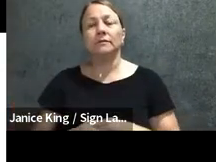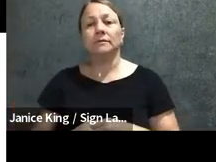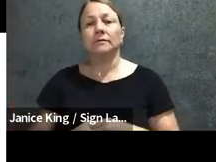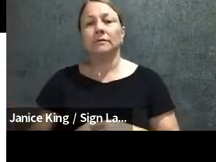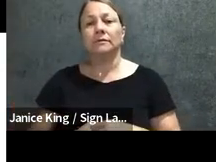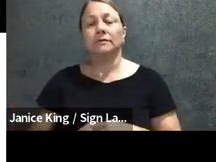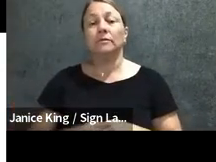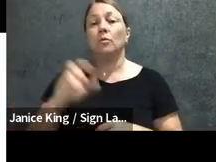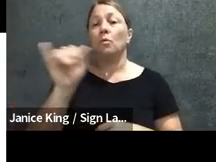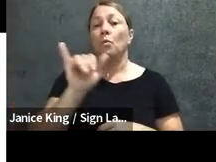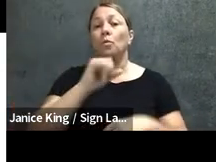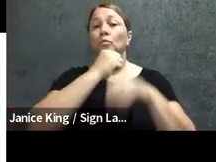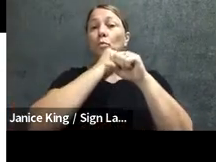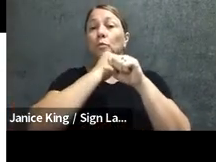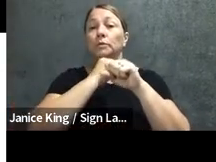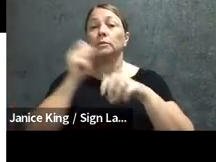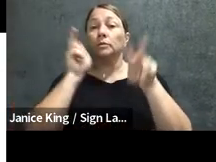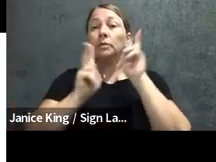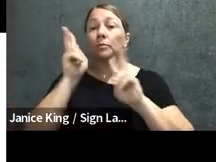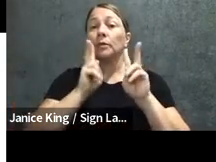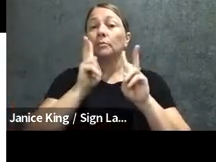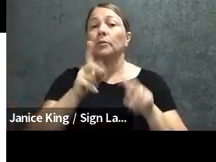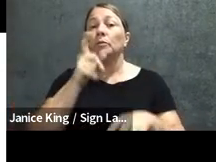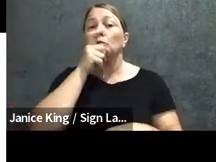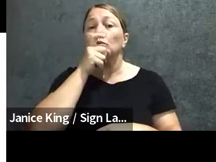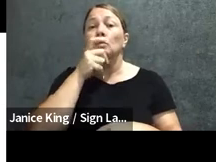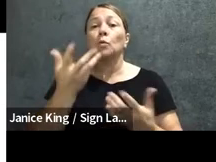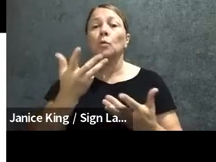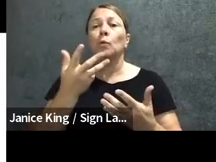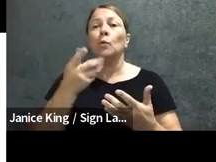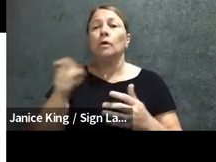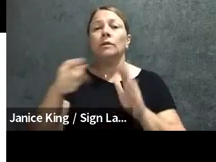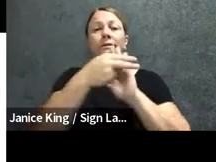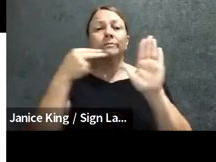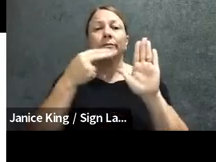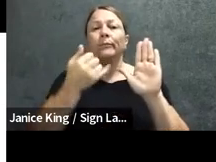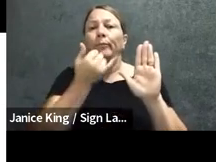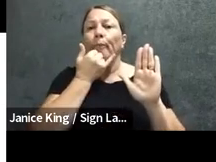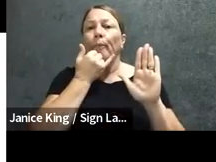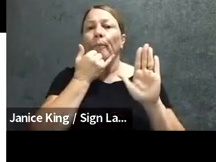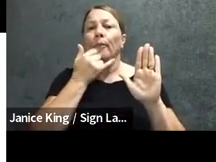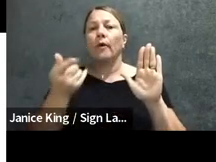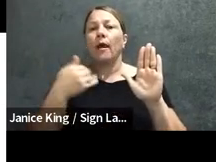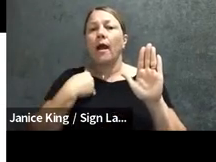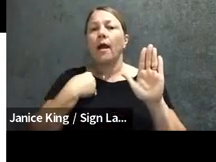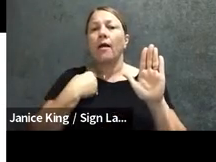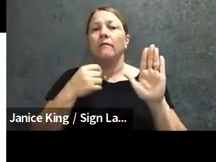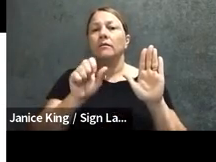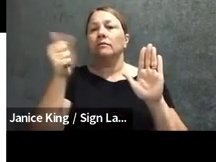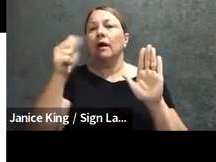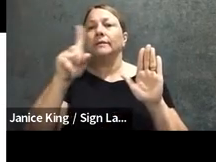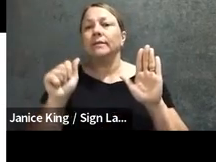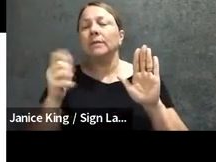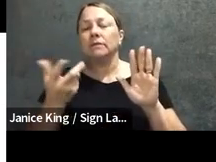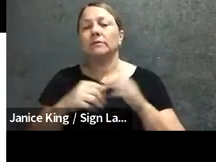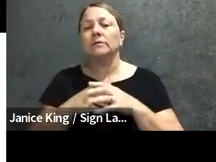And it also protects people who have been, as I say, misclassified or misdiagnosed as having a disability,